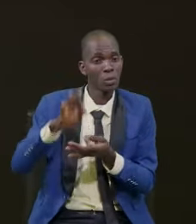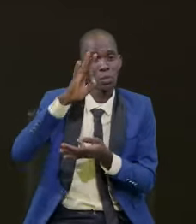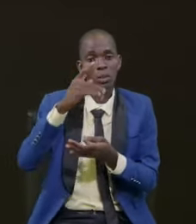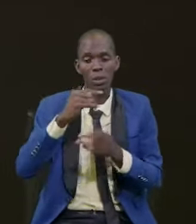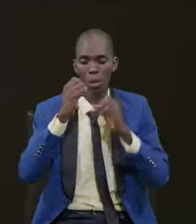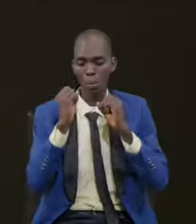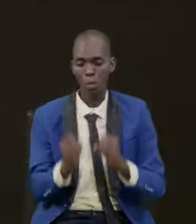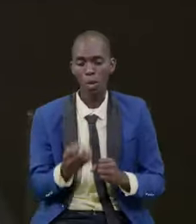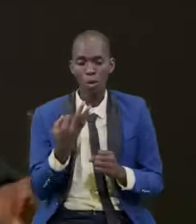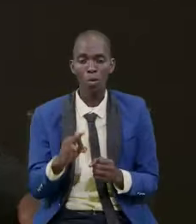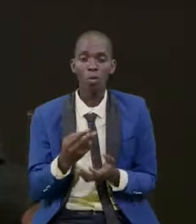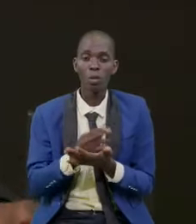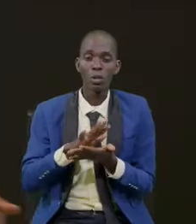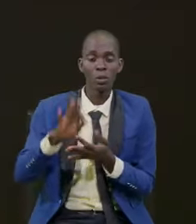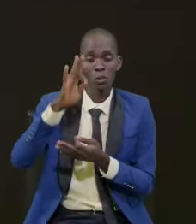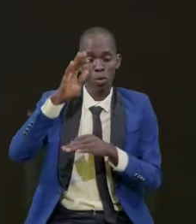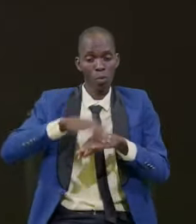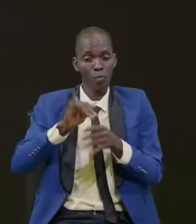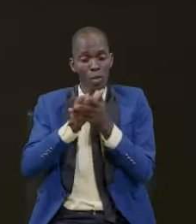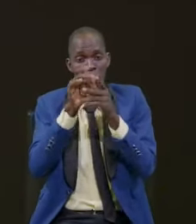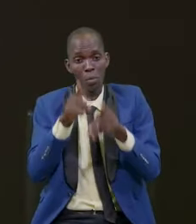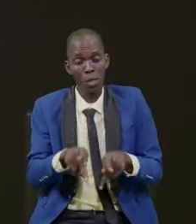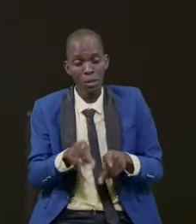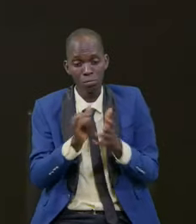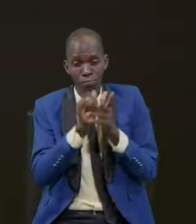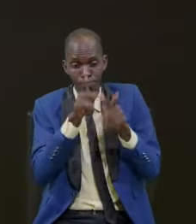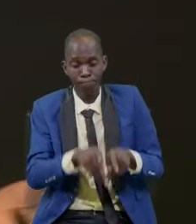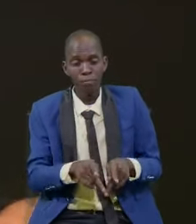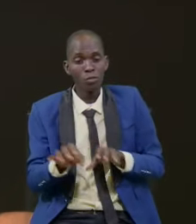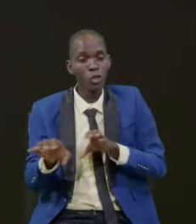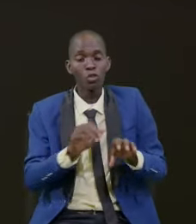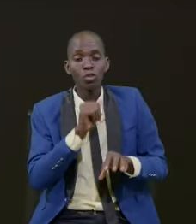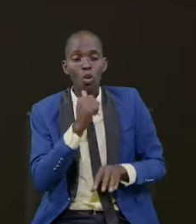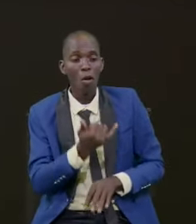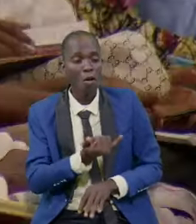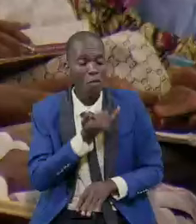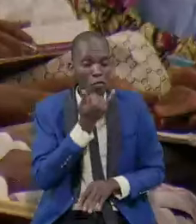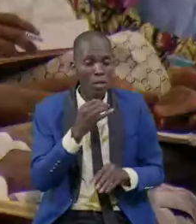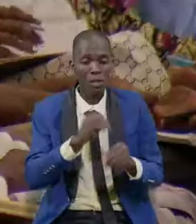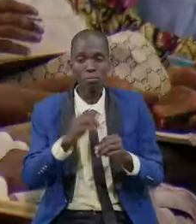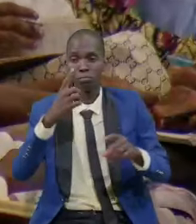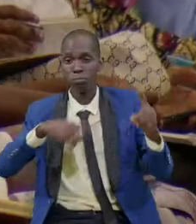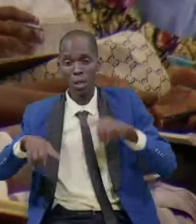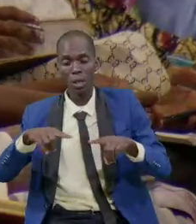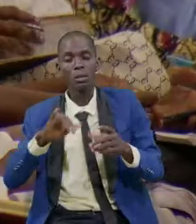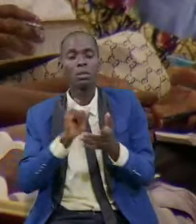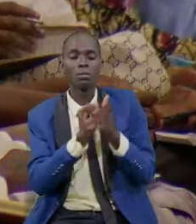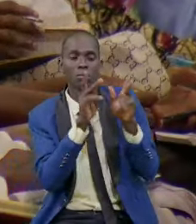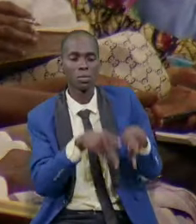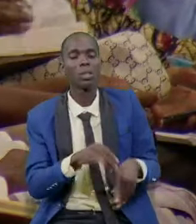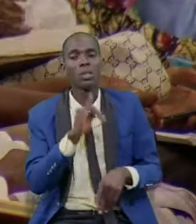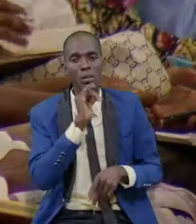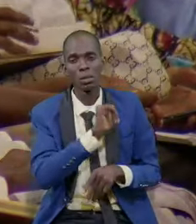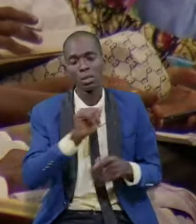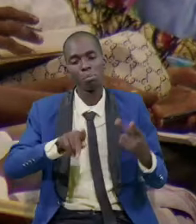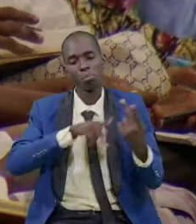Spirit upon his tongue, offends not in word, the same is a perfect man, and